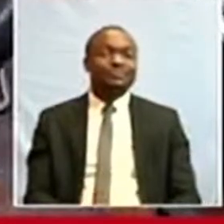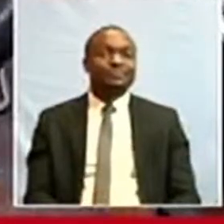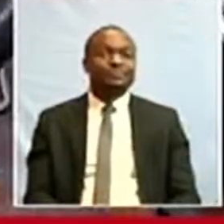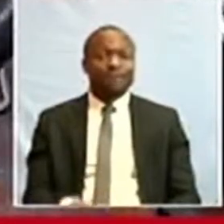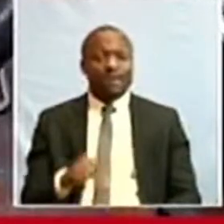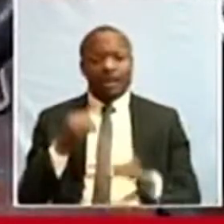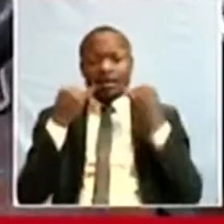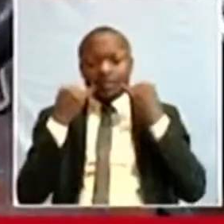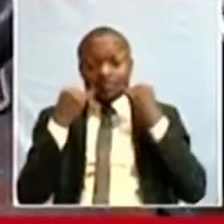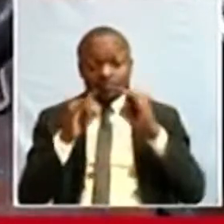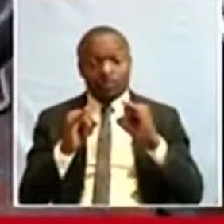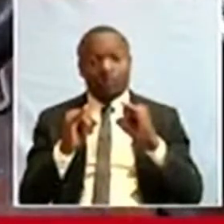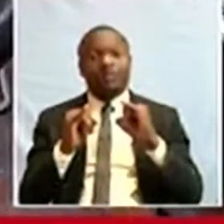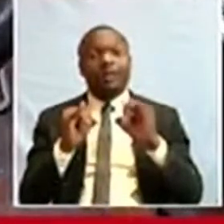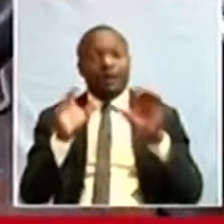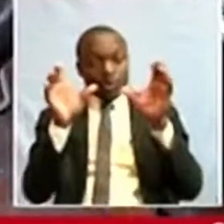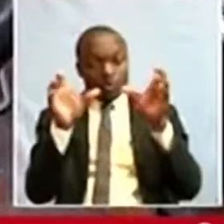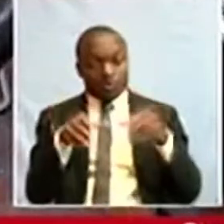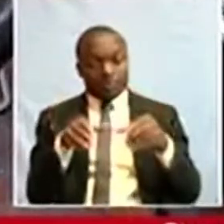inform this committee on what